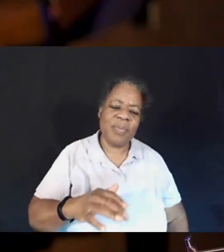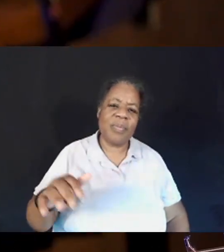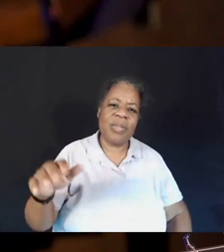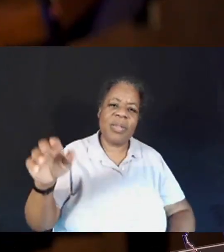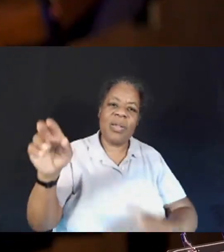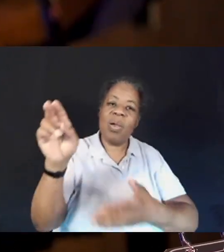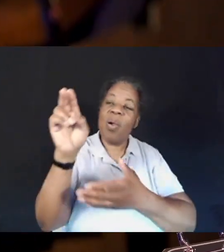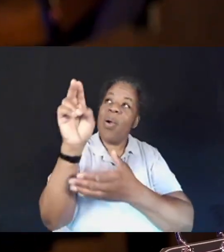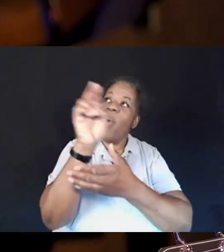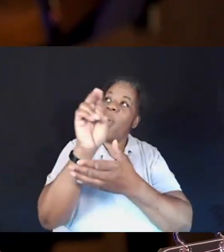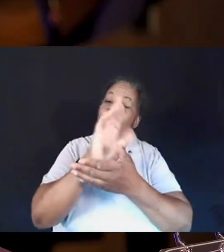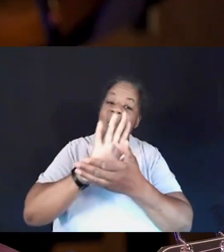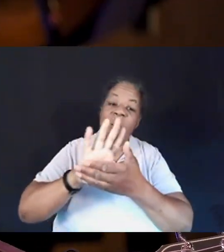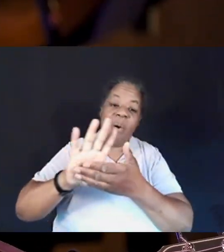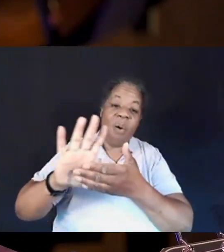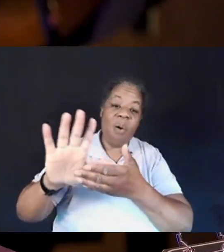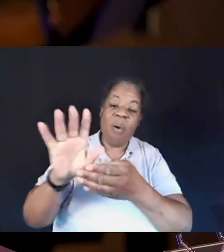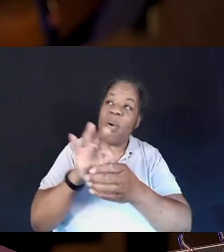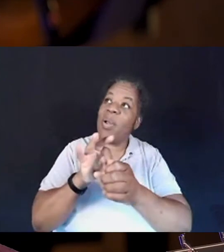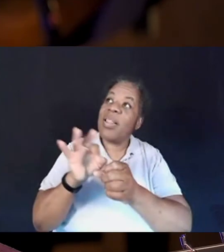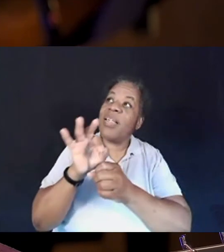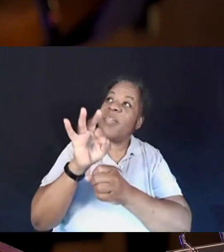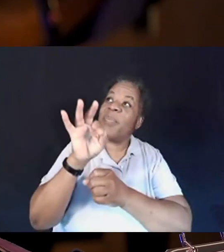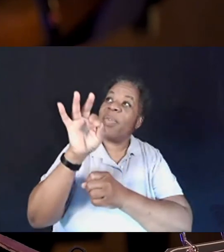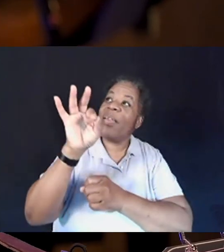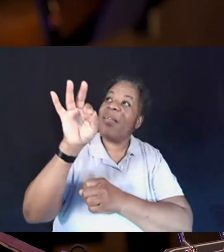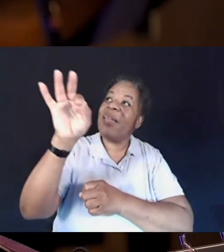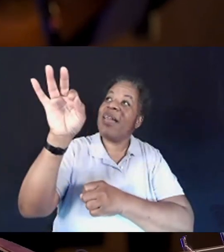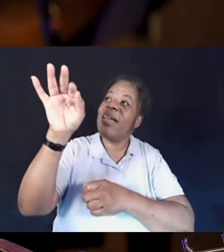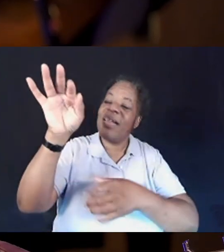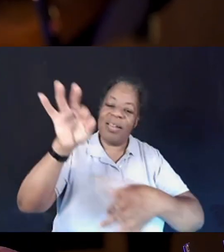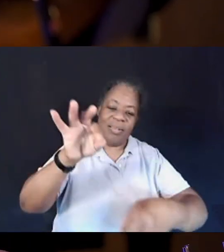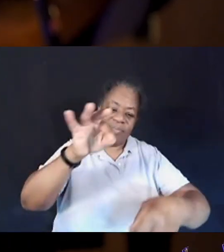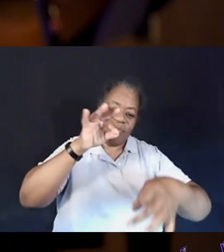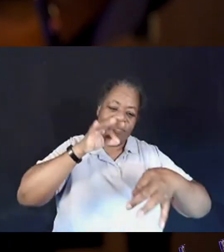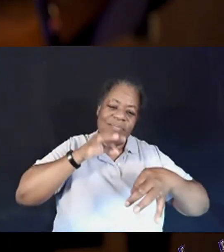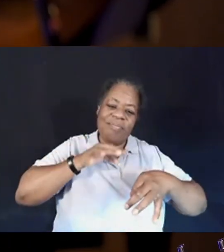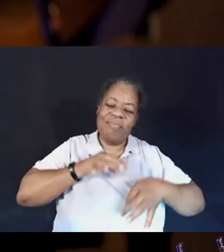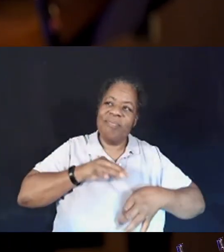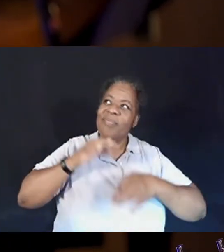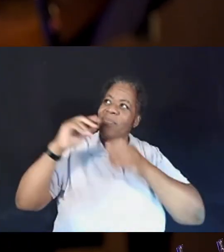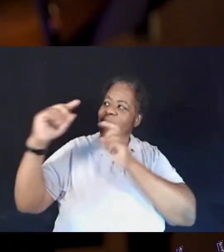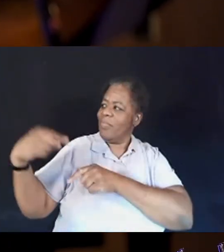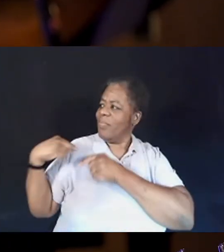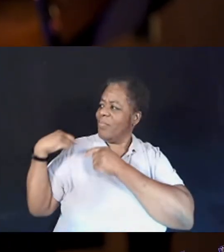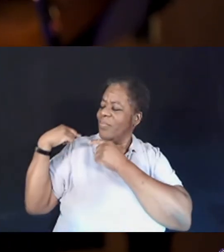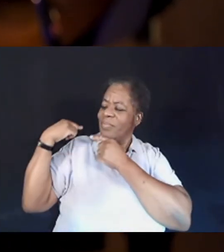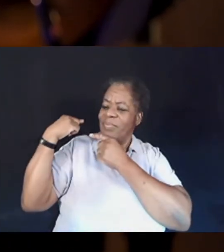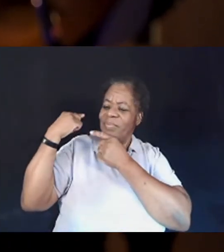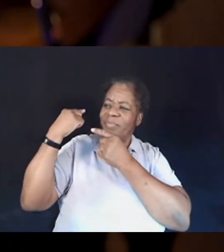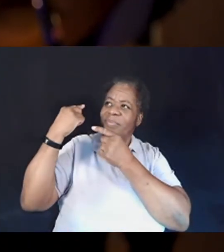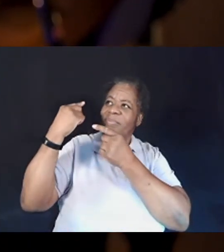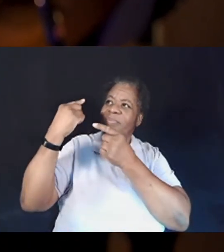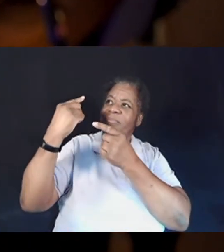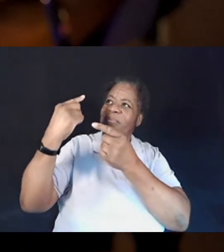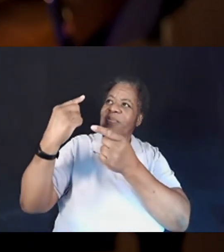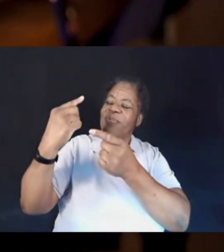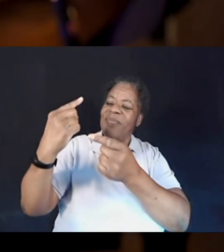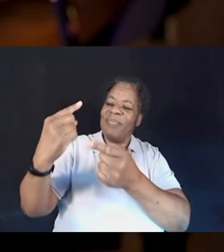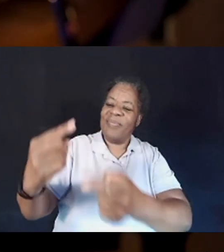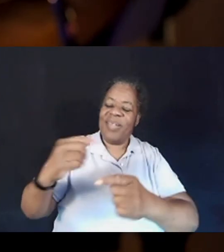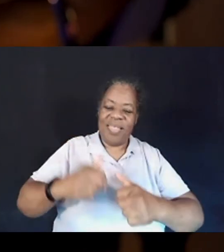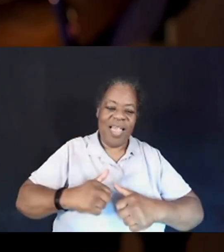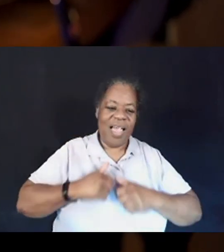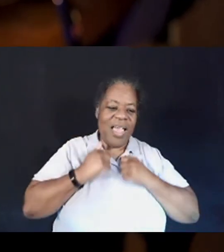Holy Spirit, from creation's birth, giving life to